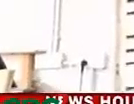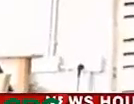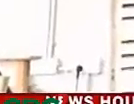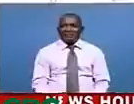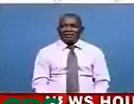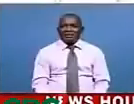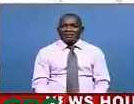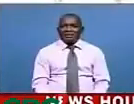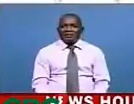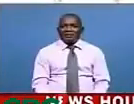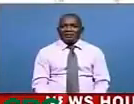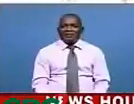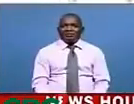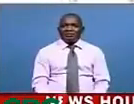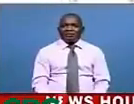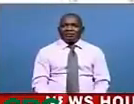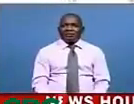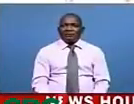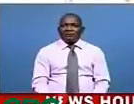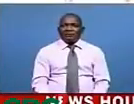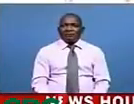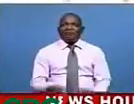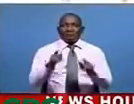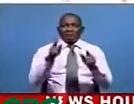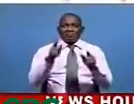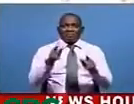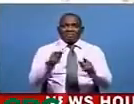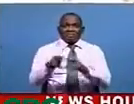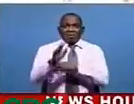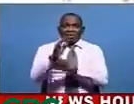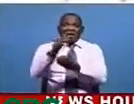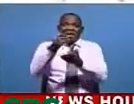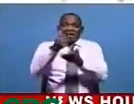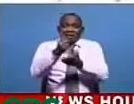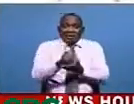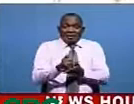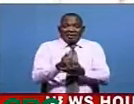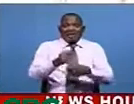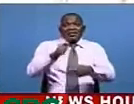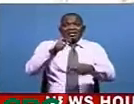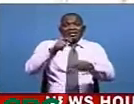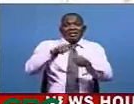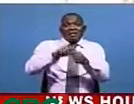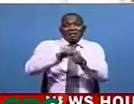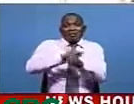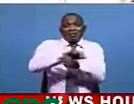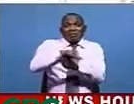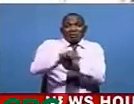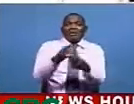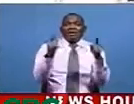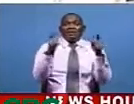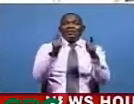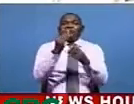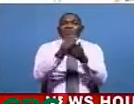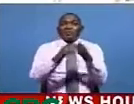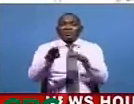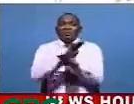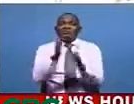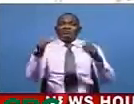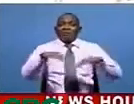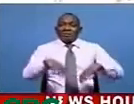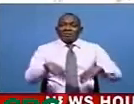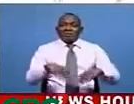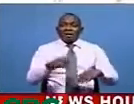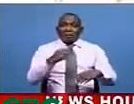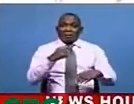ọbọ mọ ebi mu na ọbọ nsa na ojuma nso mọ ebi mu ọdi akyẹde mọ ebi mu wafa mọ ebi mu sọ wafa ma wa ẹsẹ osu kusua